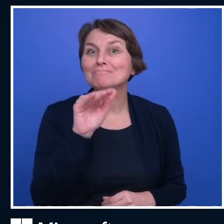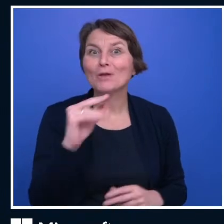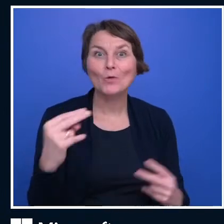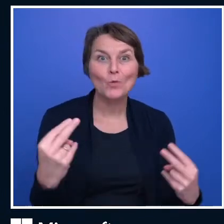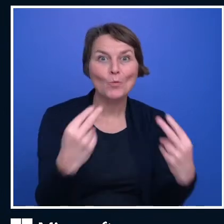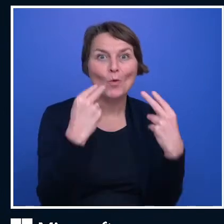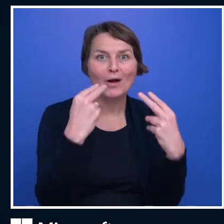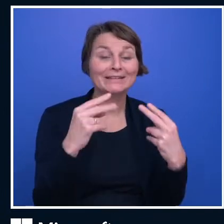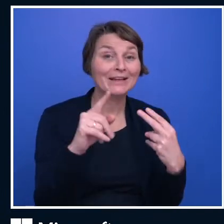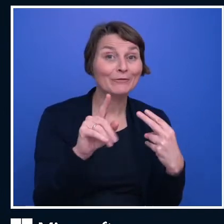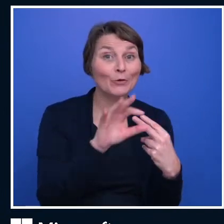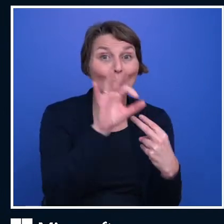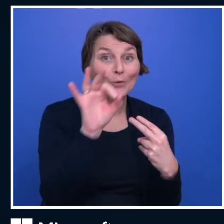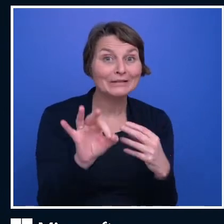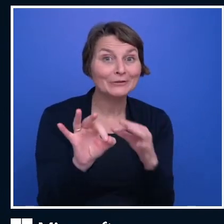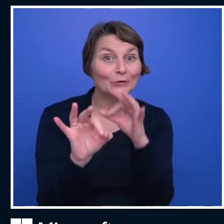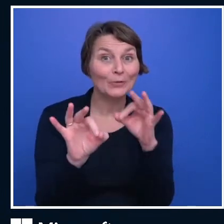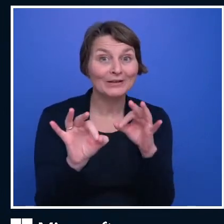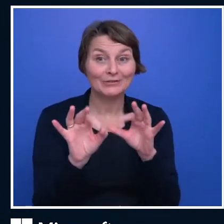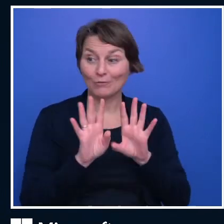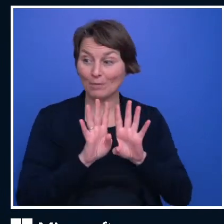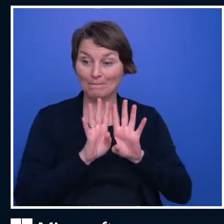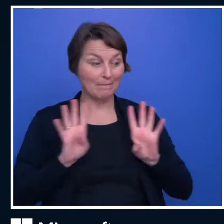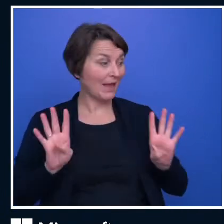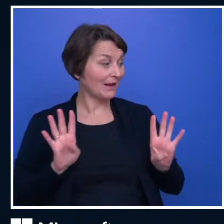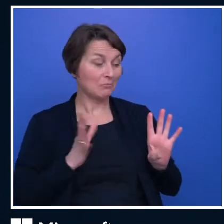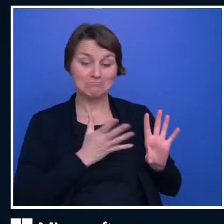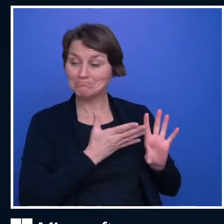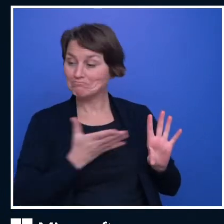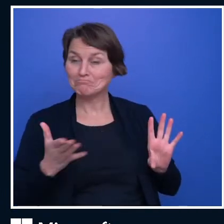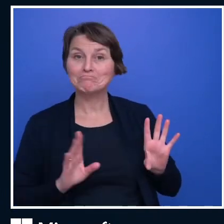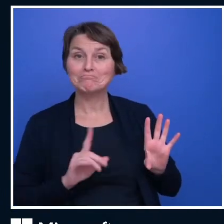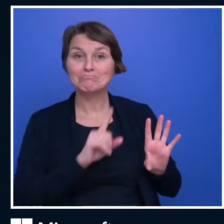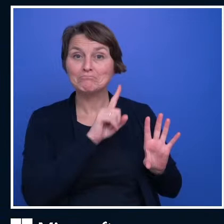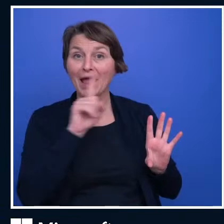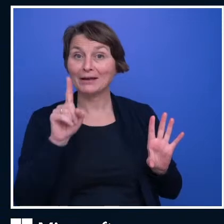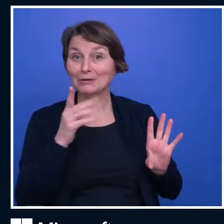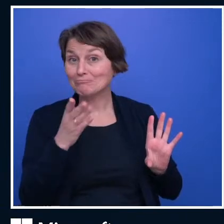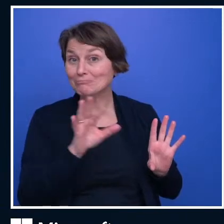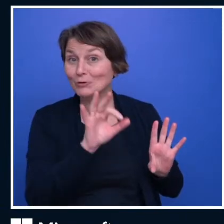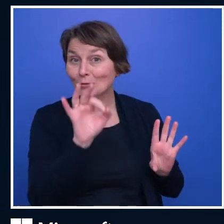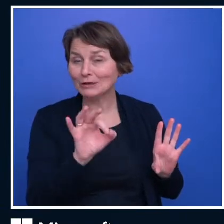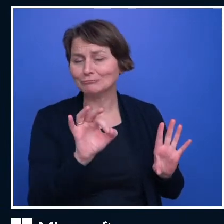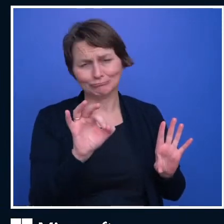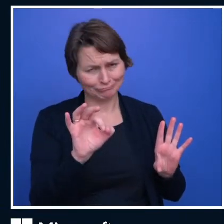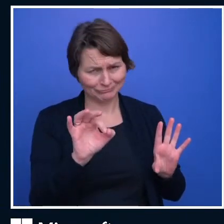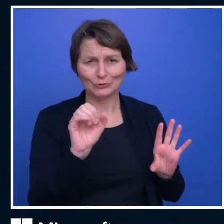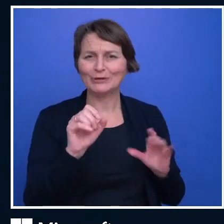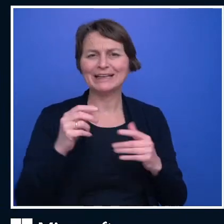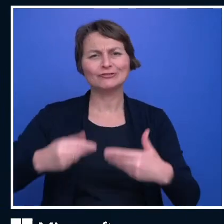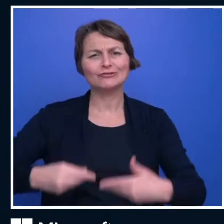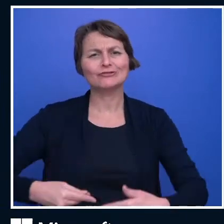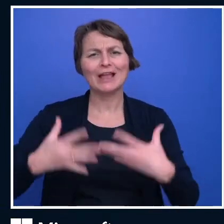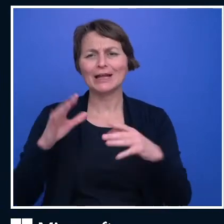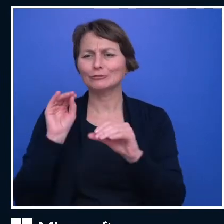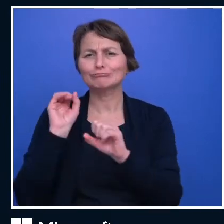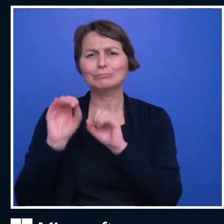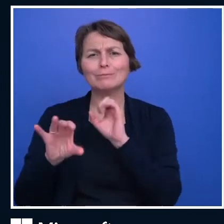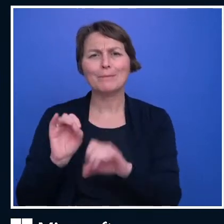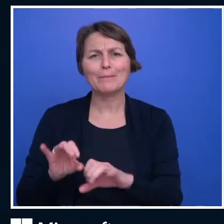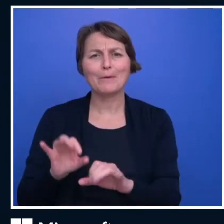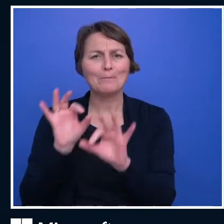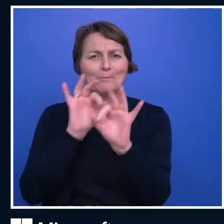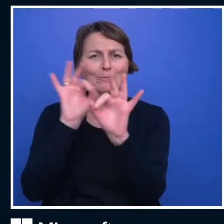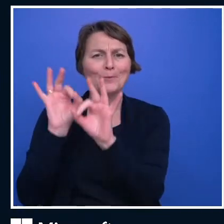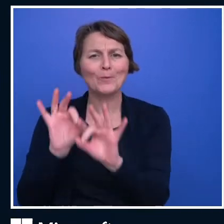drop them in the chat. We'd love to hear from you, know what's on your mind and the questions you'd like to get answered. Thank you. We